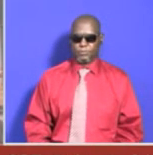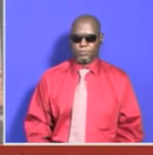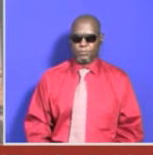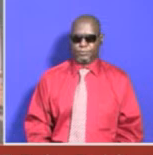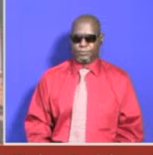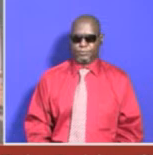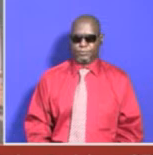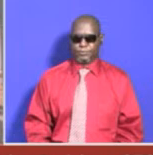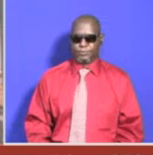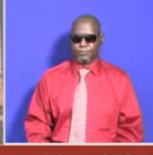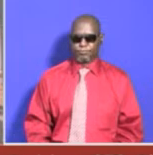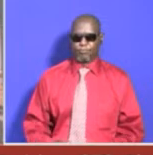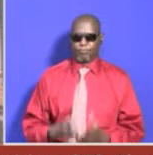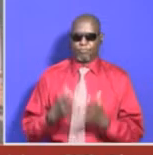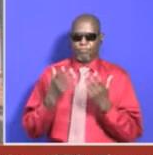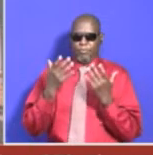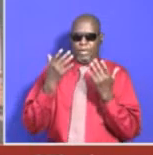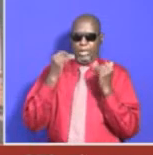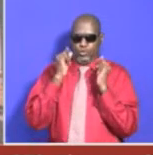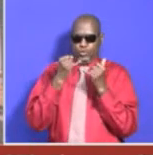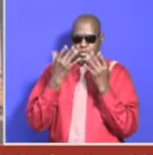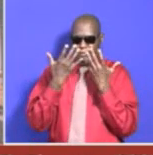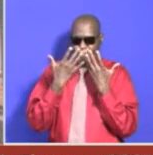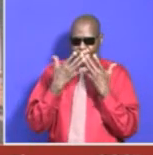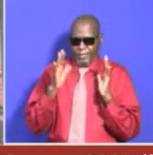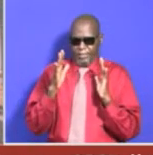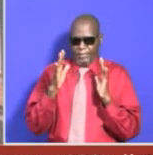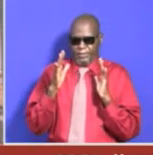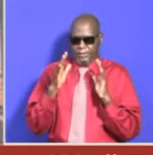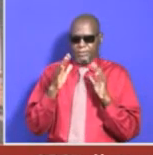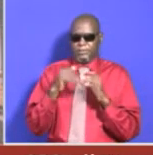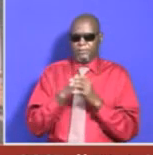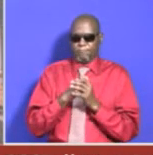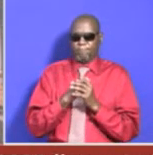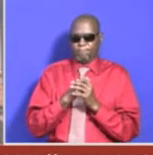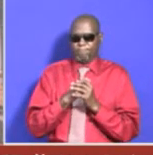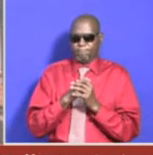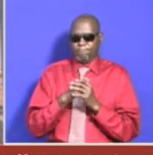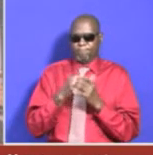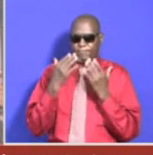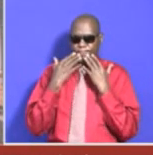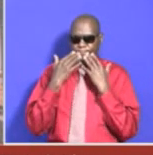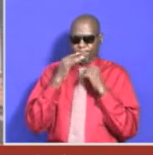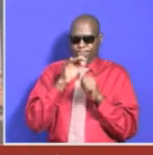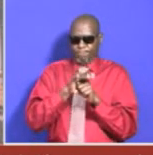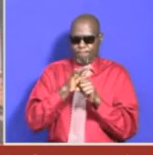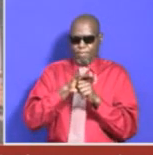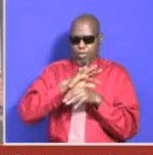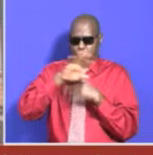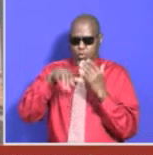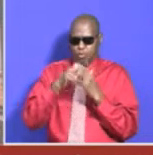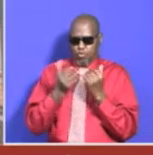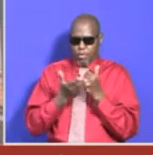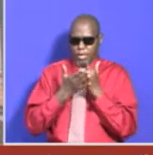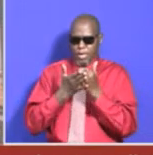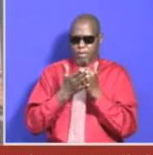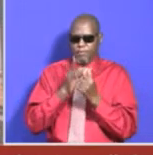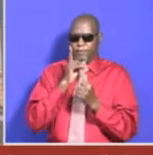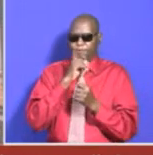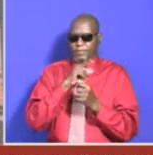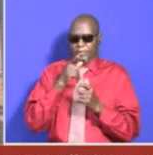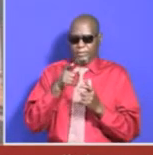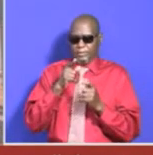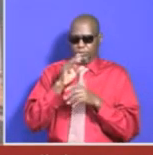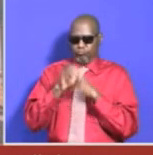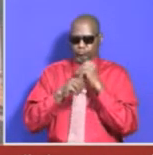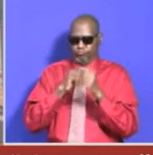And that is all we had lined up for you in the Newswatch tonight. Thank you so much for everyone who helped us accomplish the bulletin.